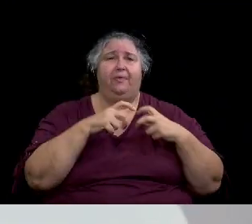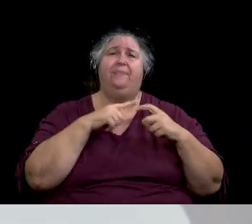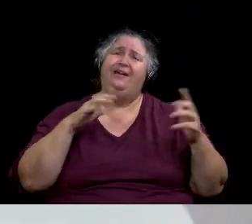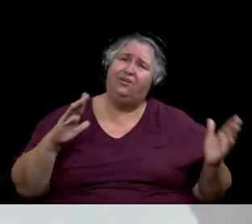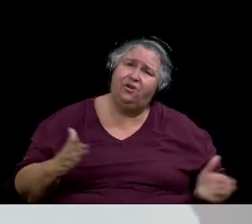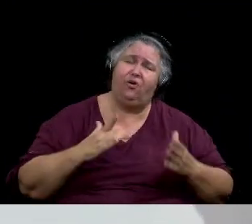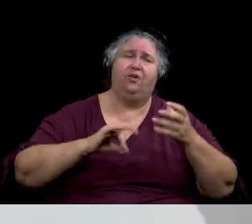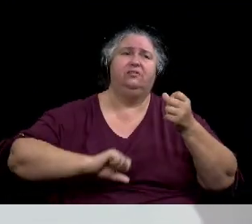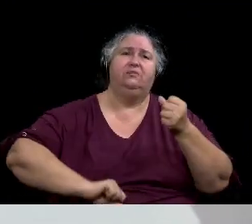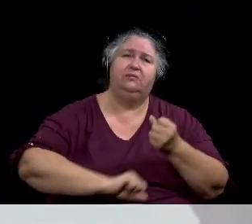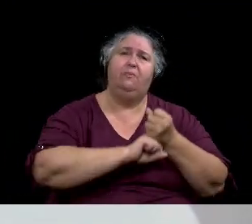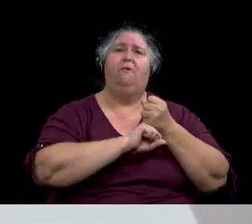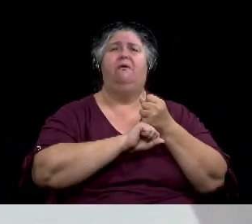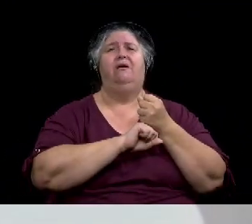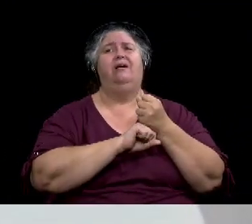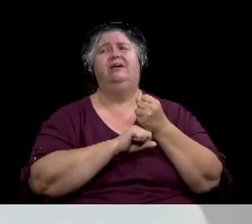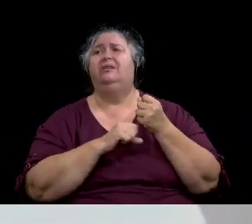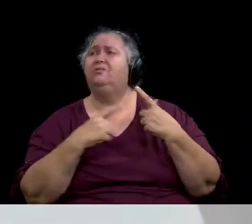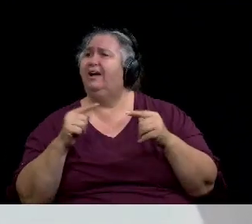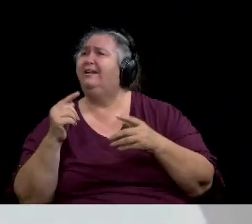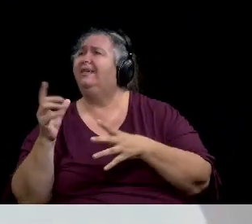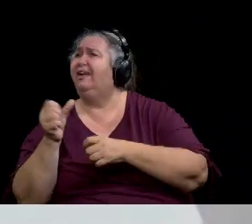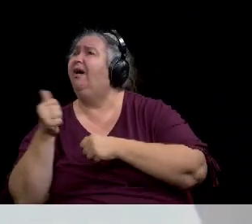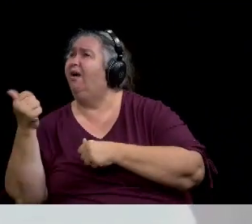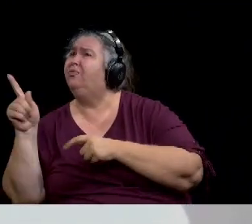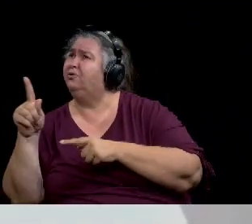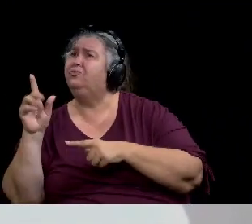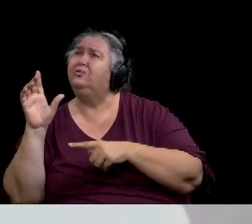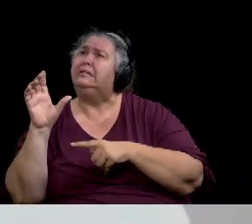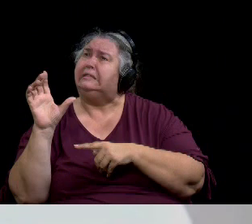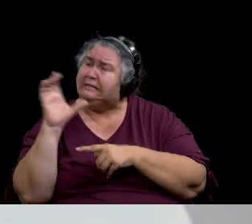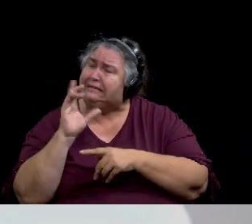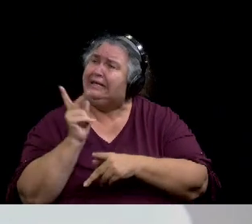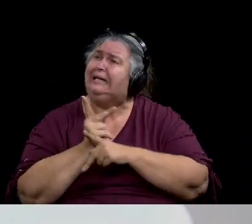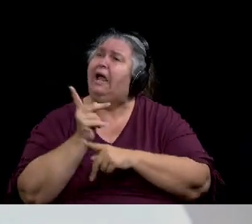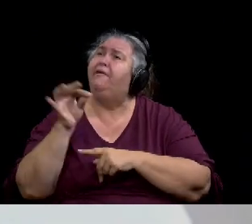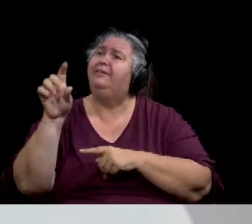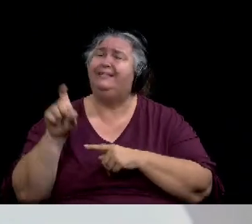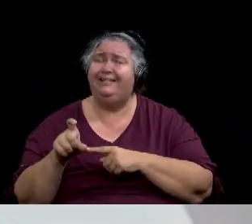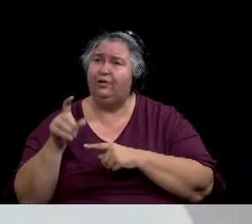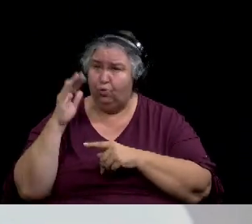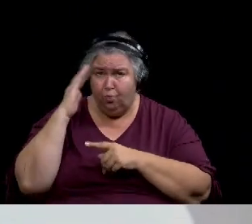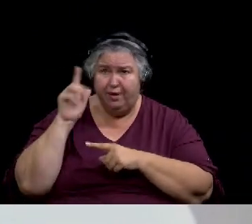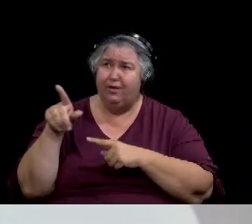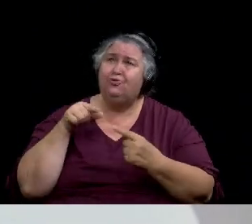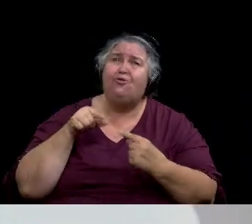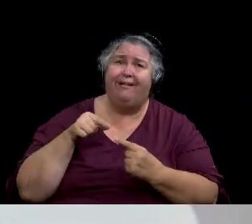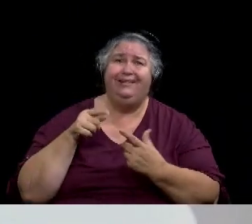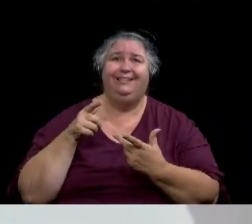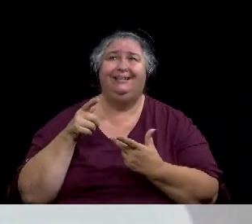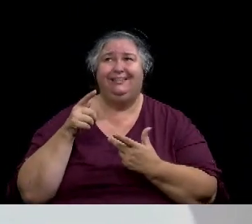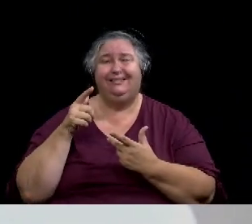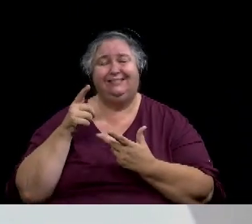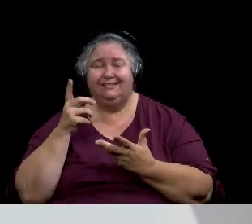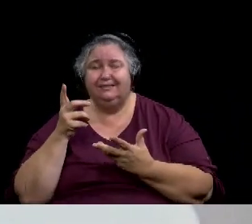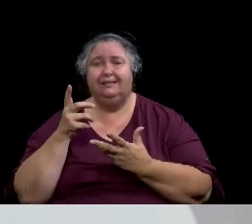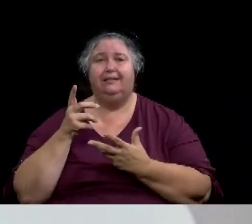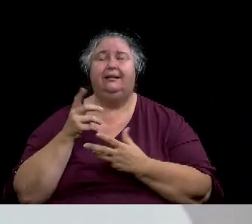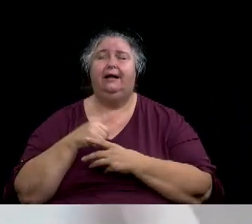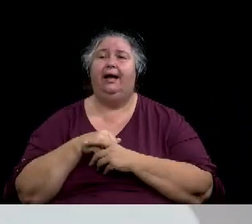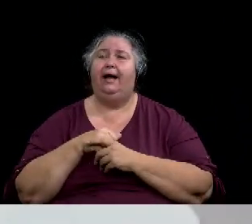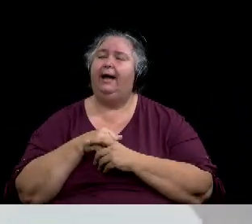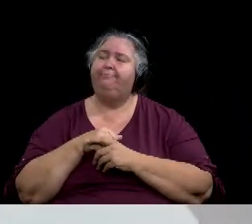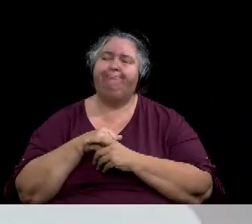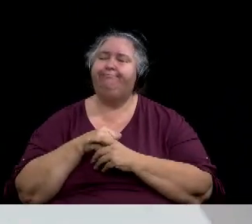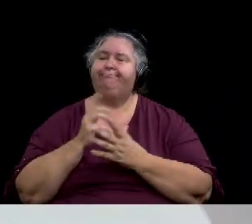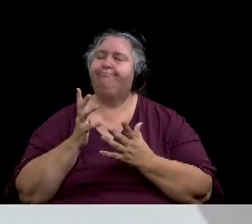supportive, and try to get others to seek care if you're aware that they're struggling. And